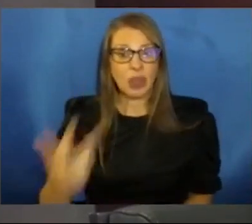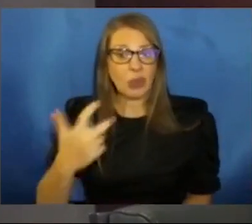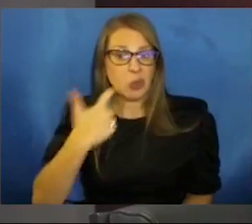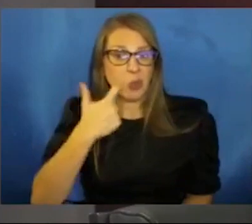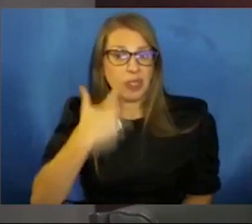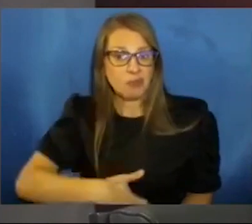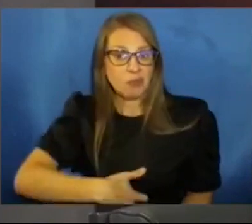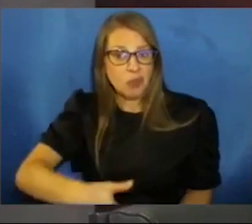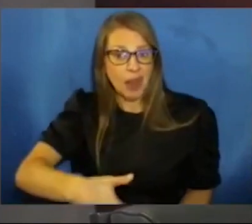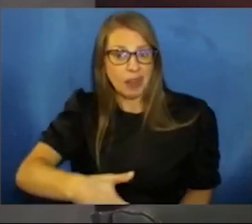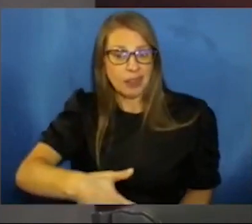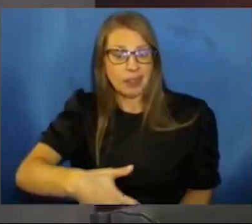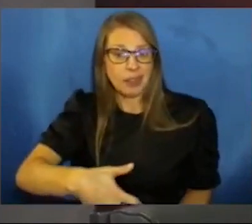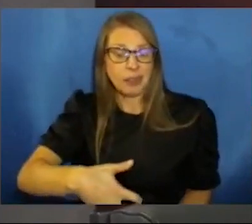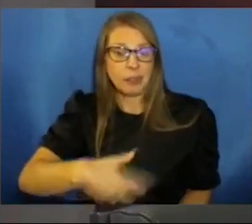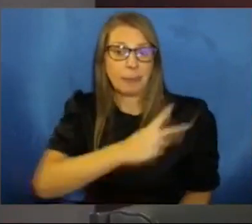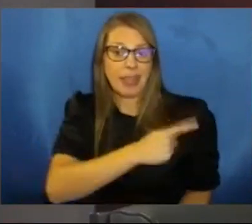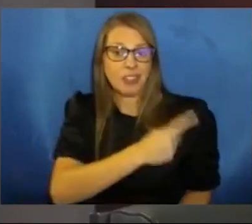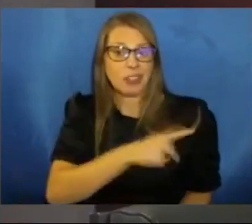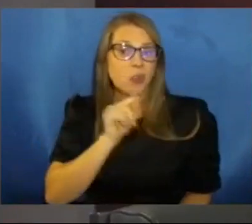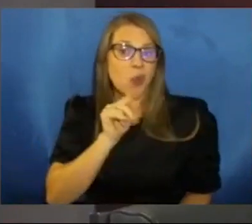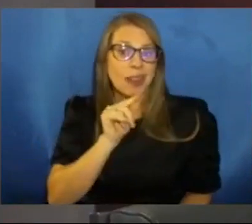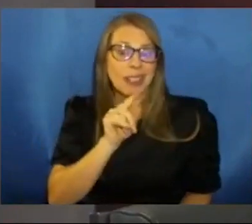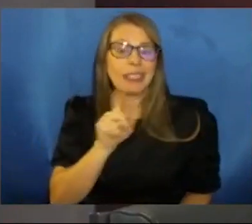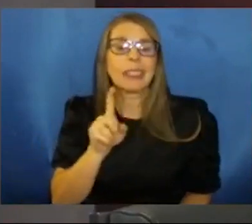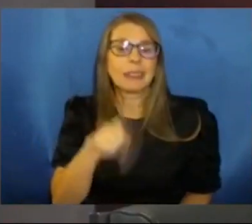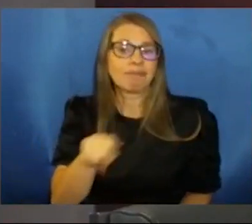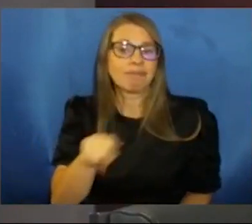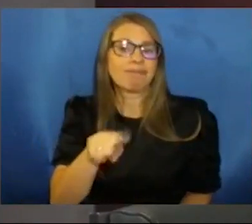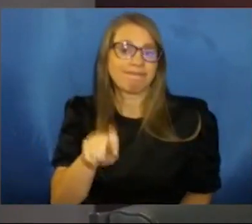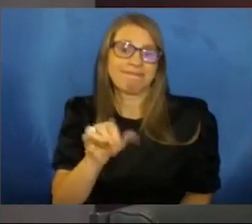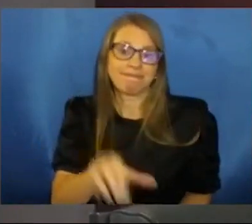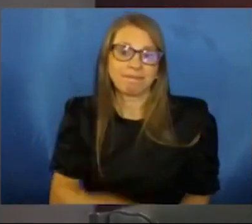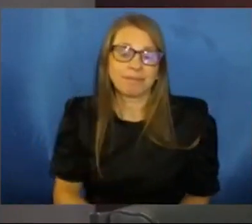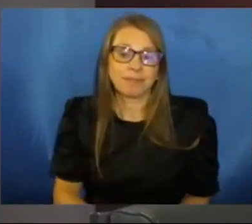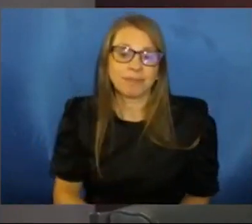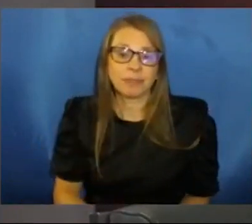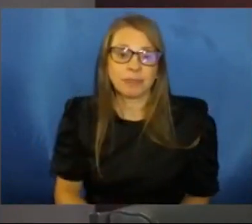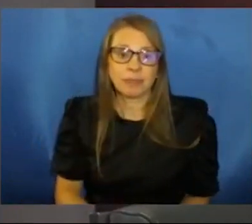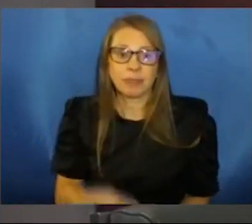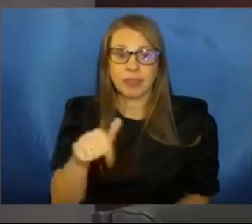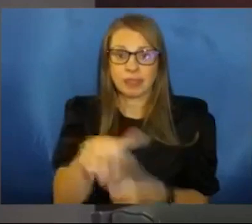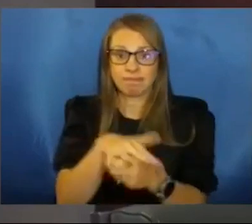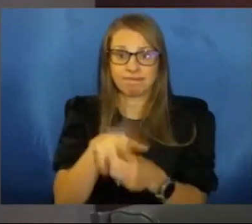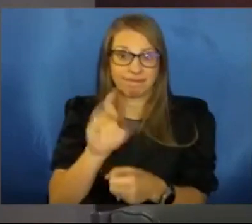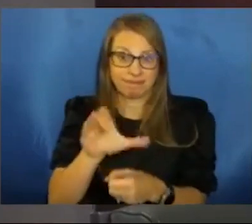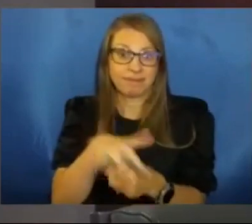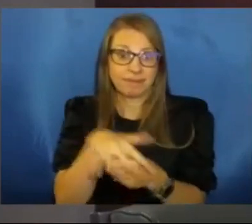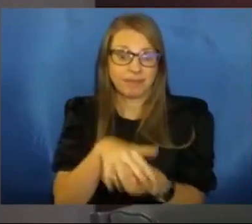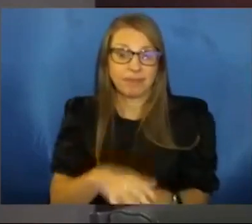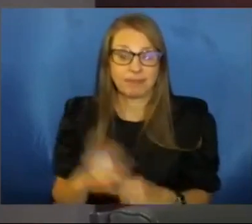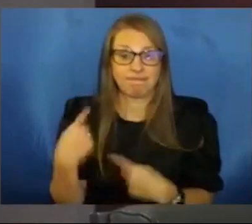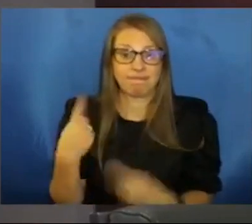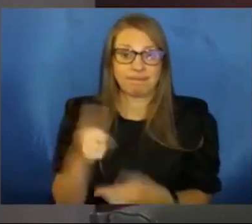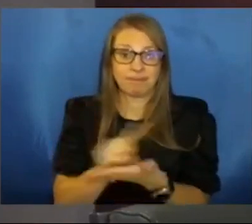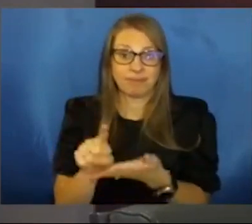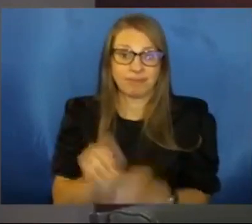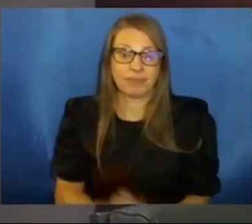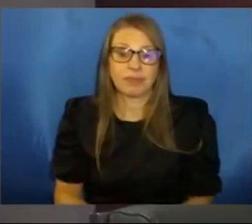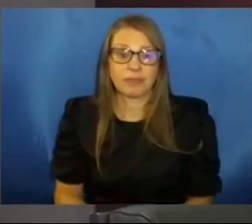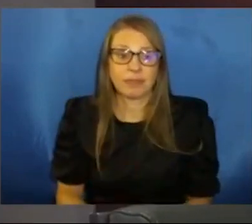not only seeing in 20, 30, and 40-year-olds for ECMO and heart-lung bypass. We're seeing them, I know of at